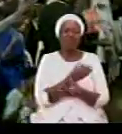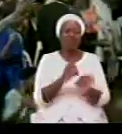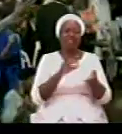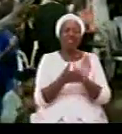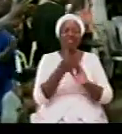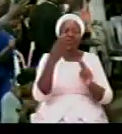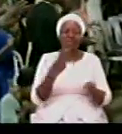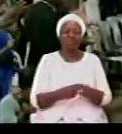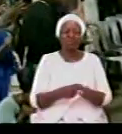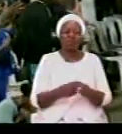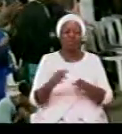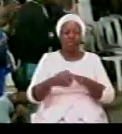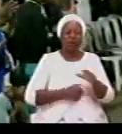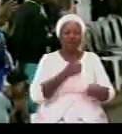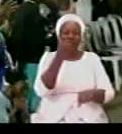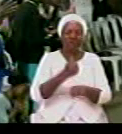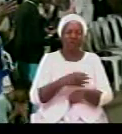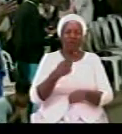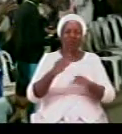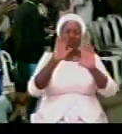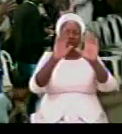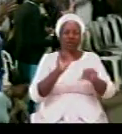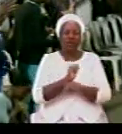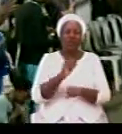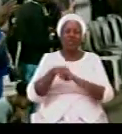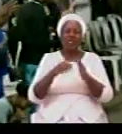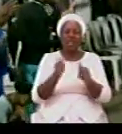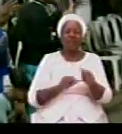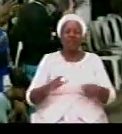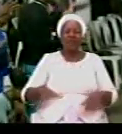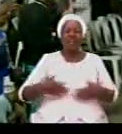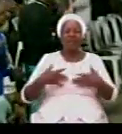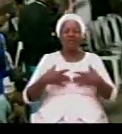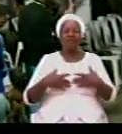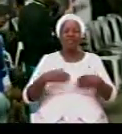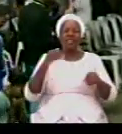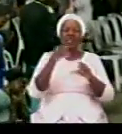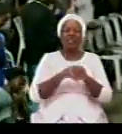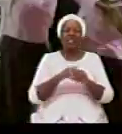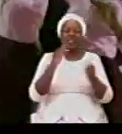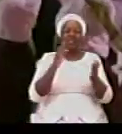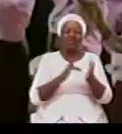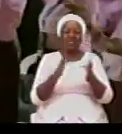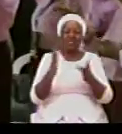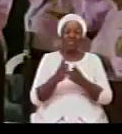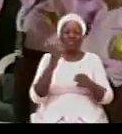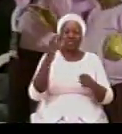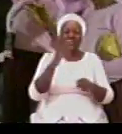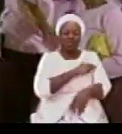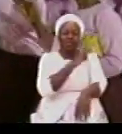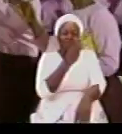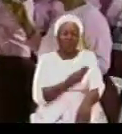life. In Jesus' mighty name we pray.